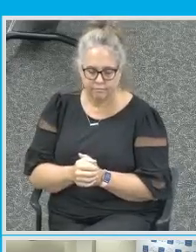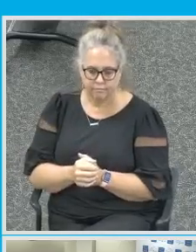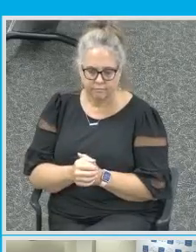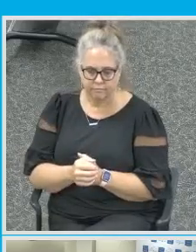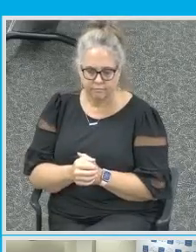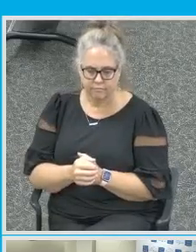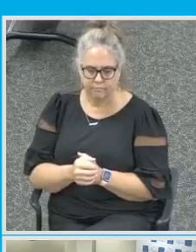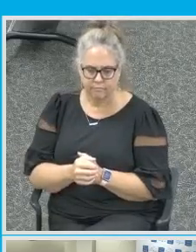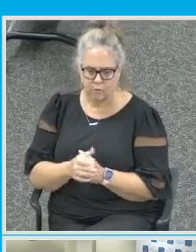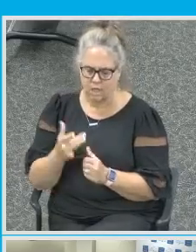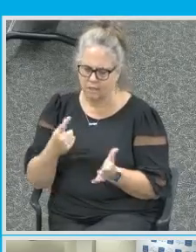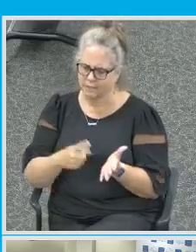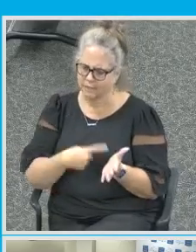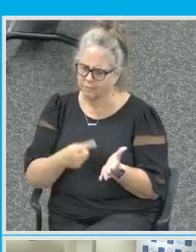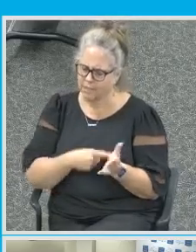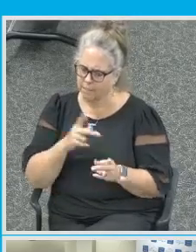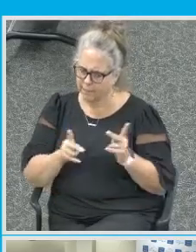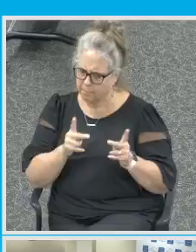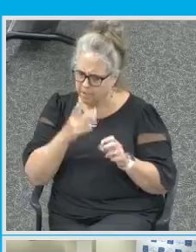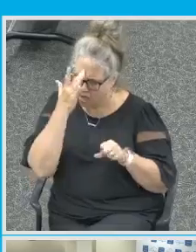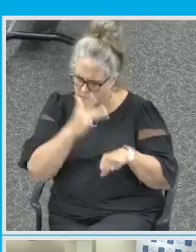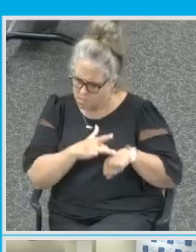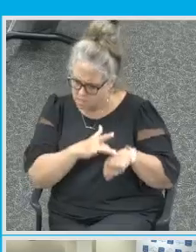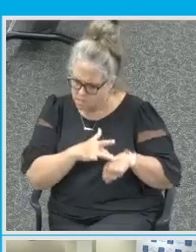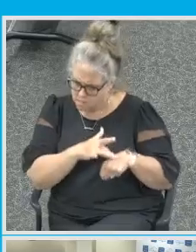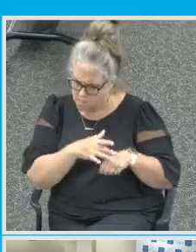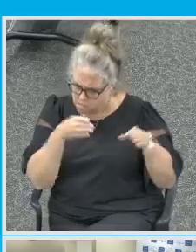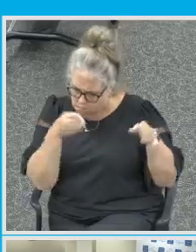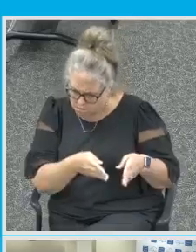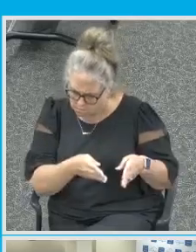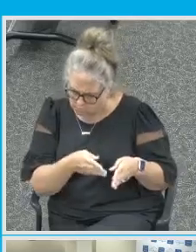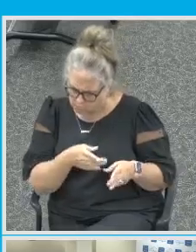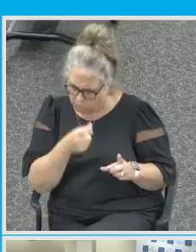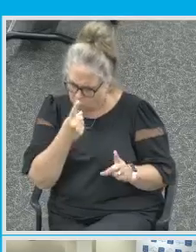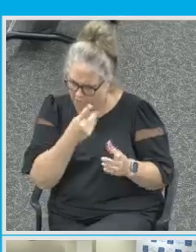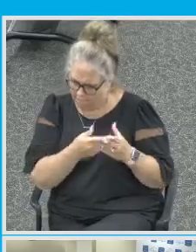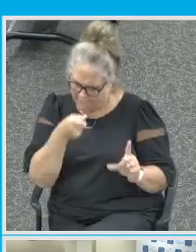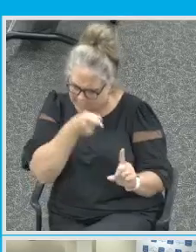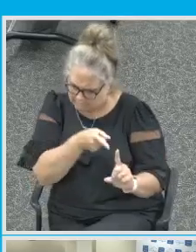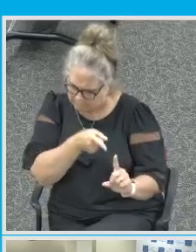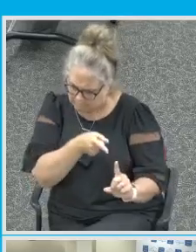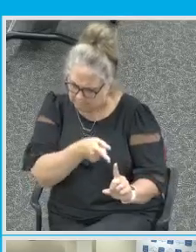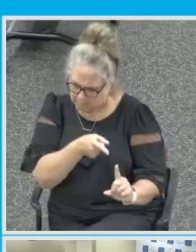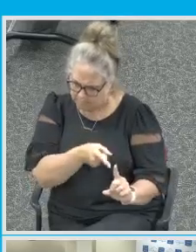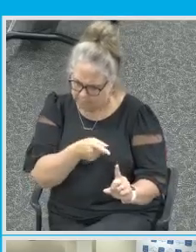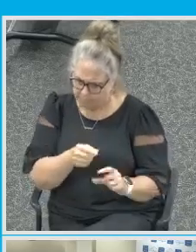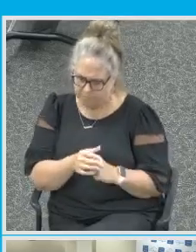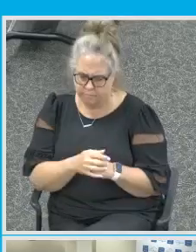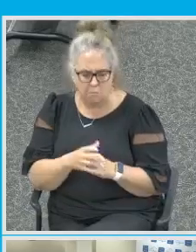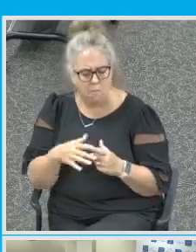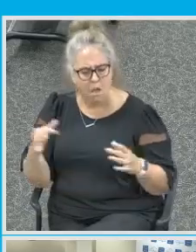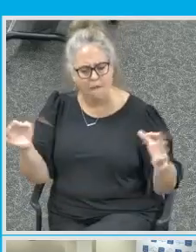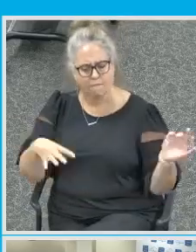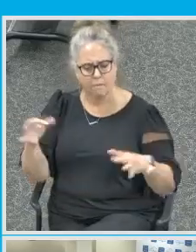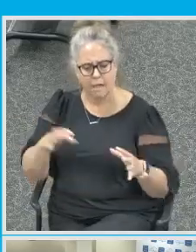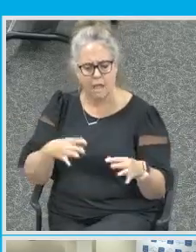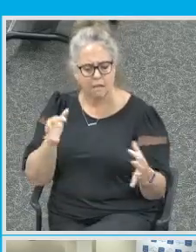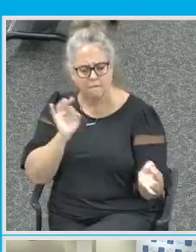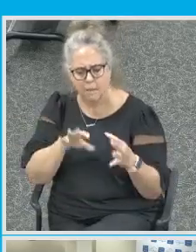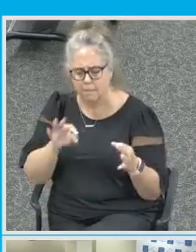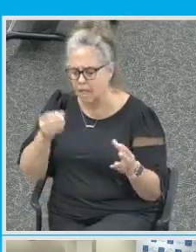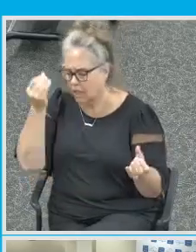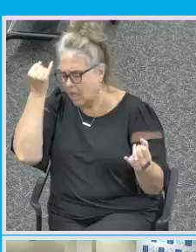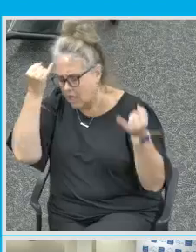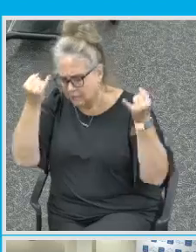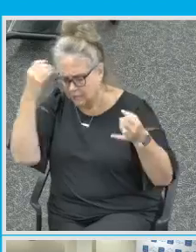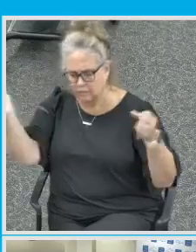they get focused on what I would consider to be anecdotal information, and when